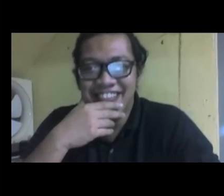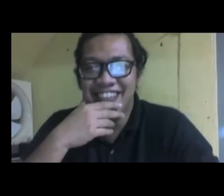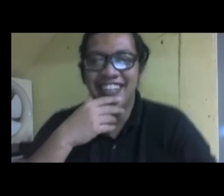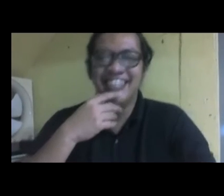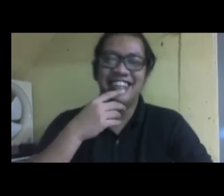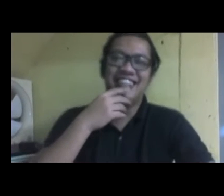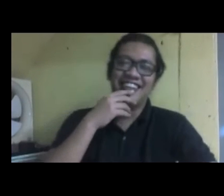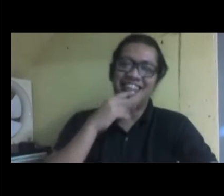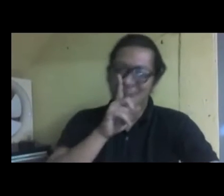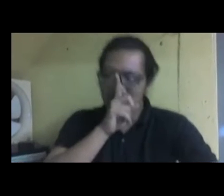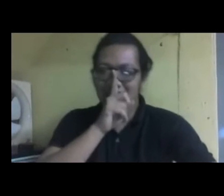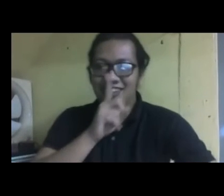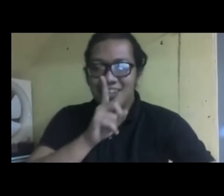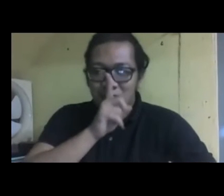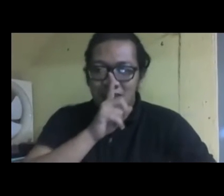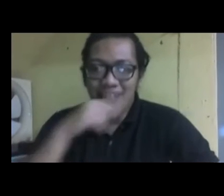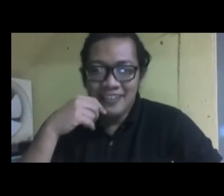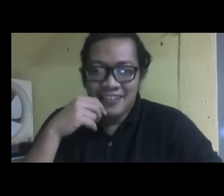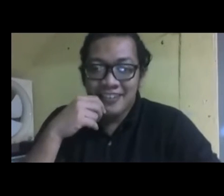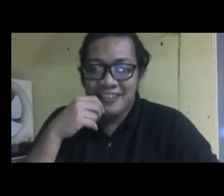are clear.